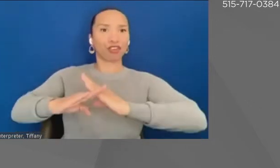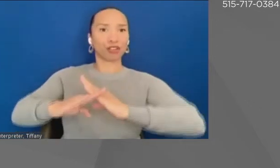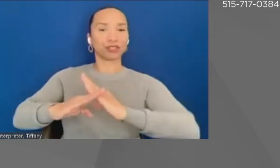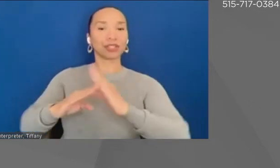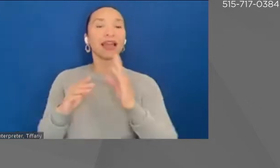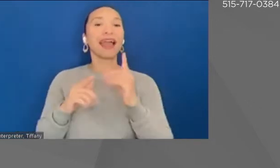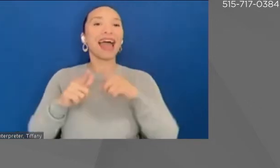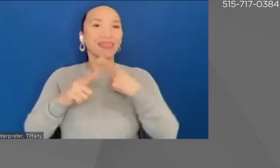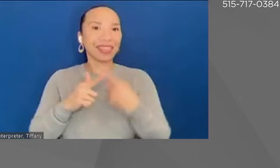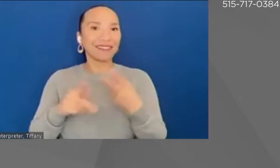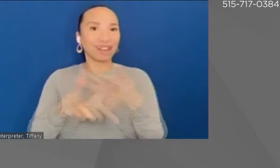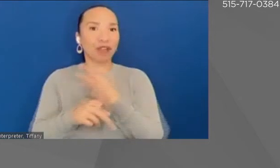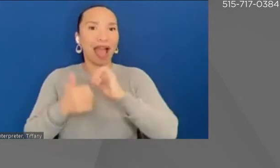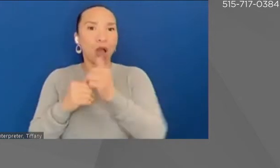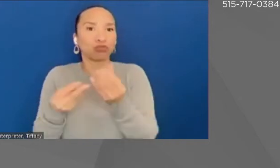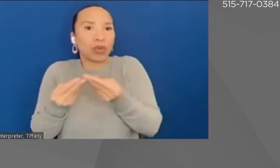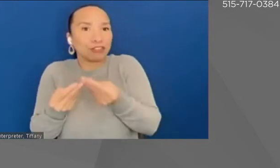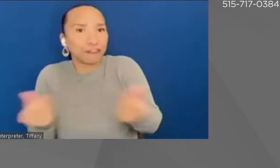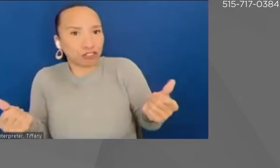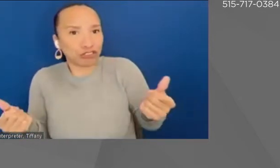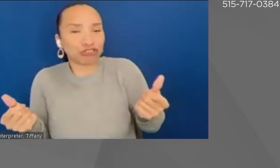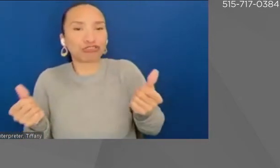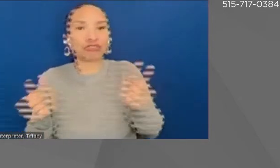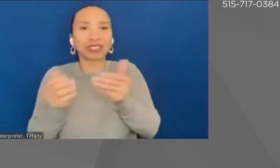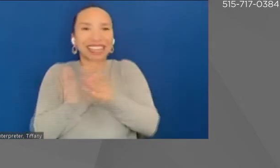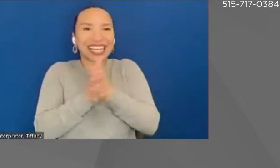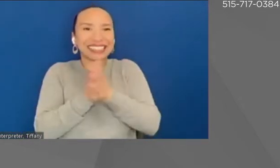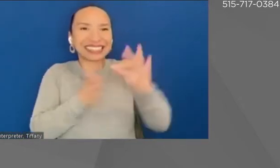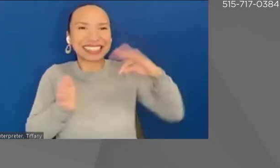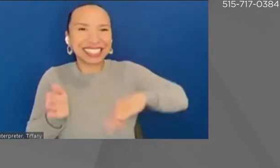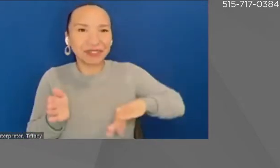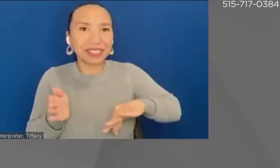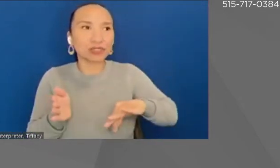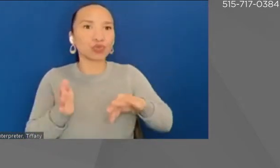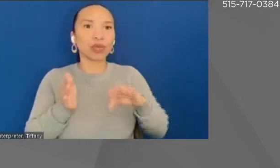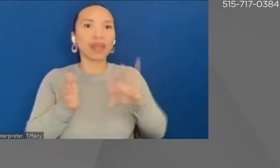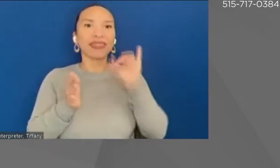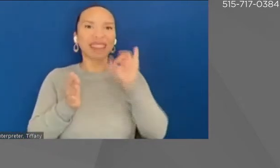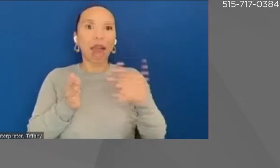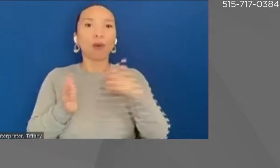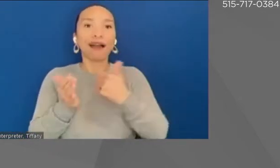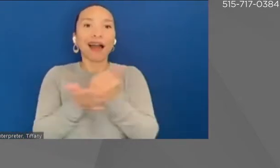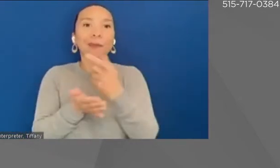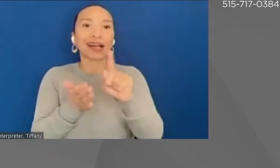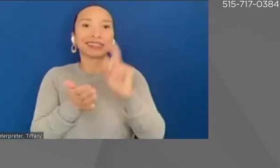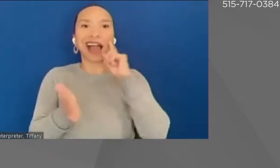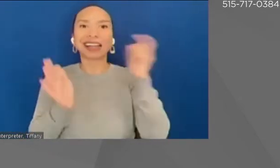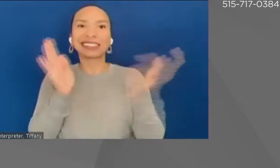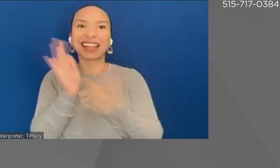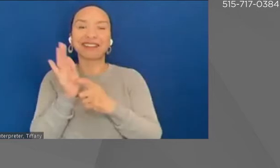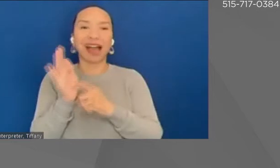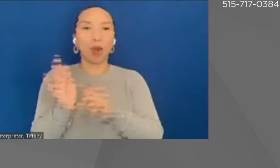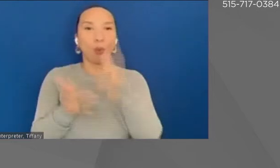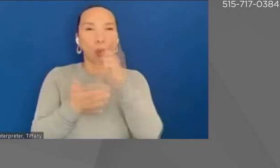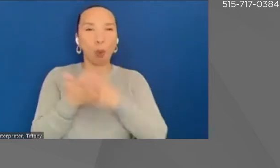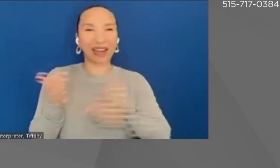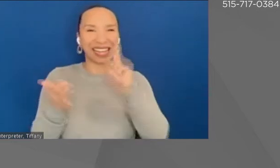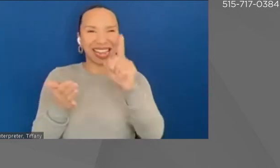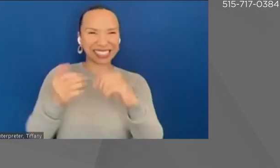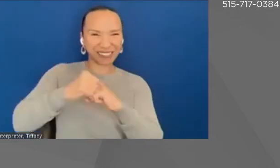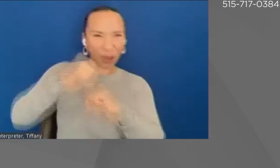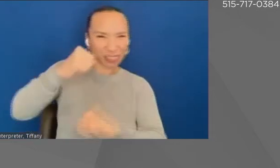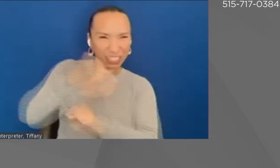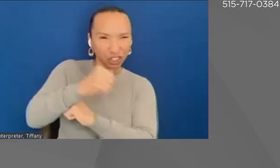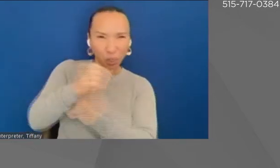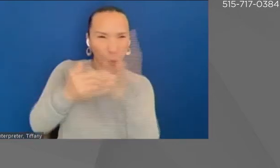interventions and incentives that really tackle what is at the true heart of what could prevent them from being successful in the